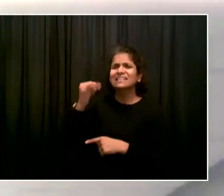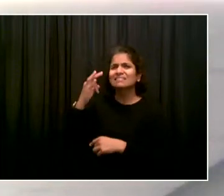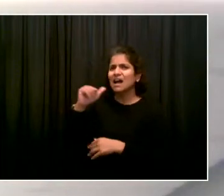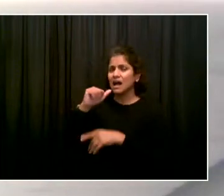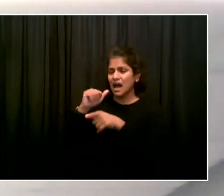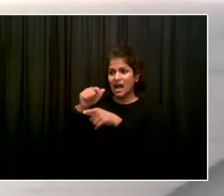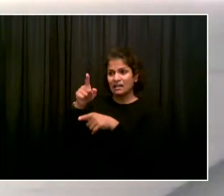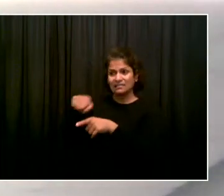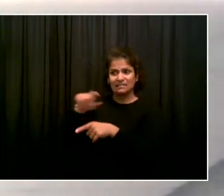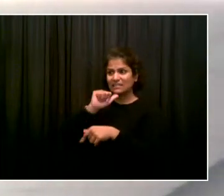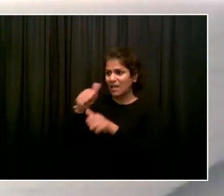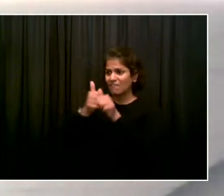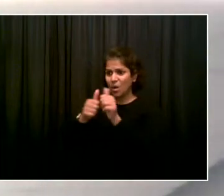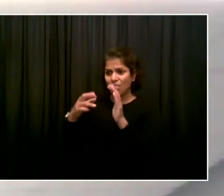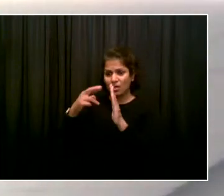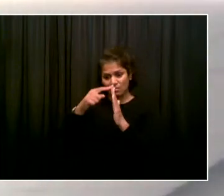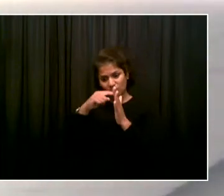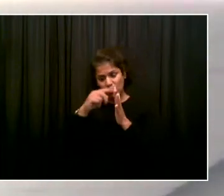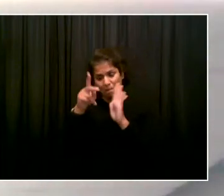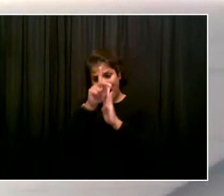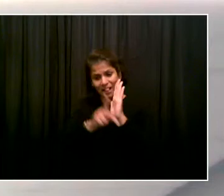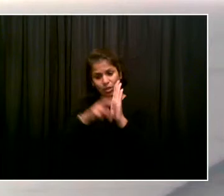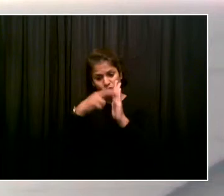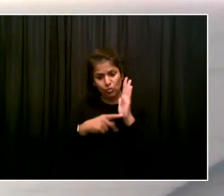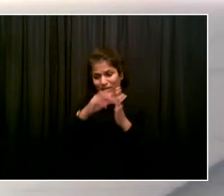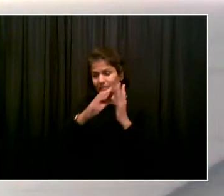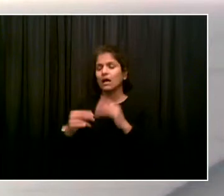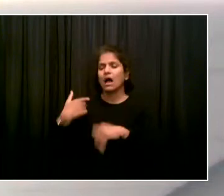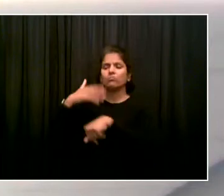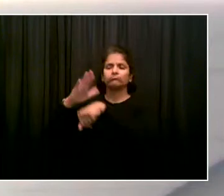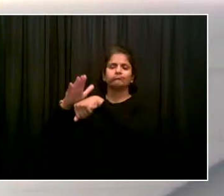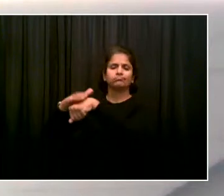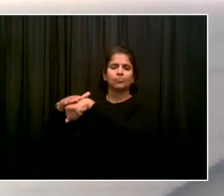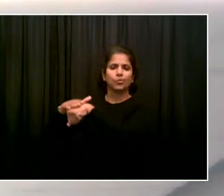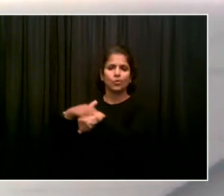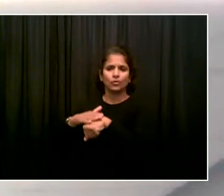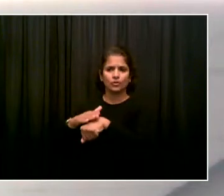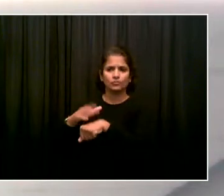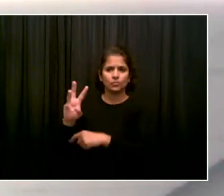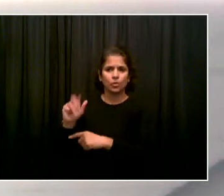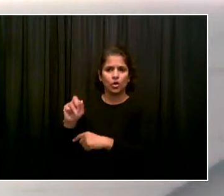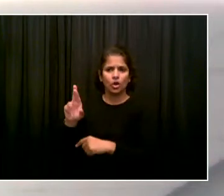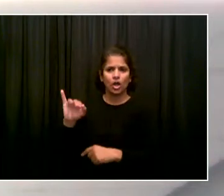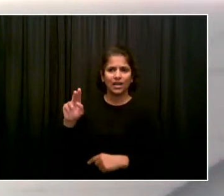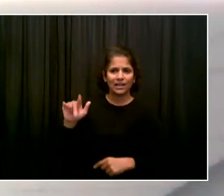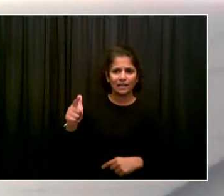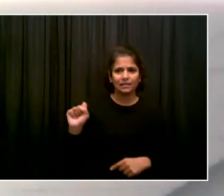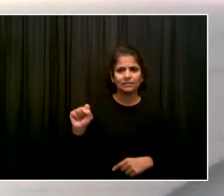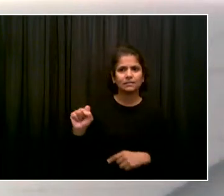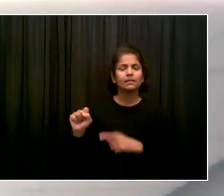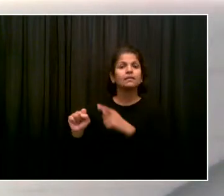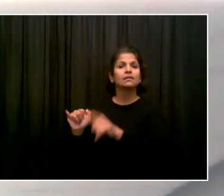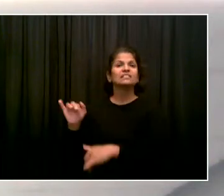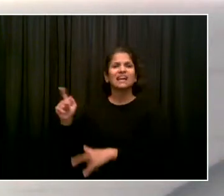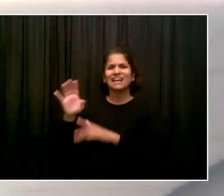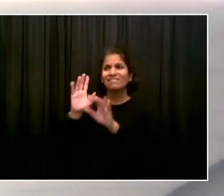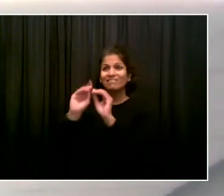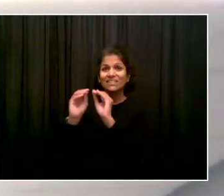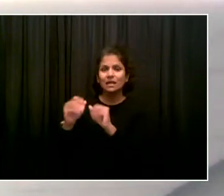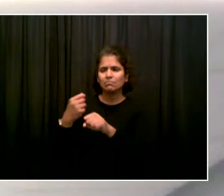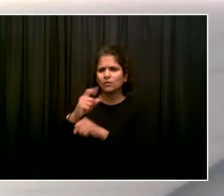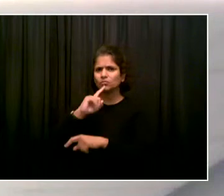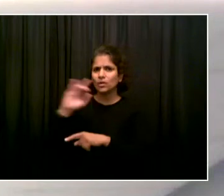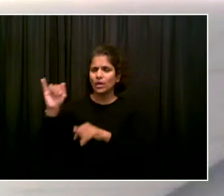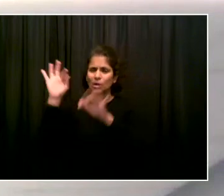to correct. And that's why I believe we're seeing the low numbers that we're seeing when it comes to the actual violations that are